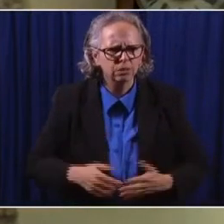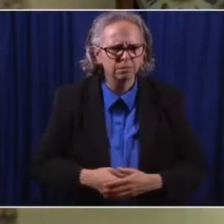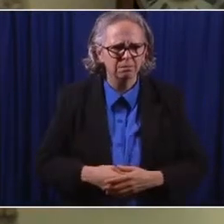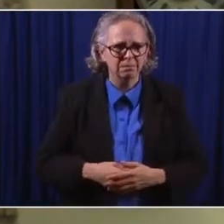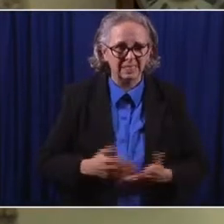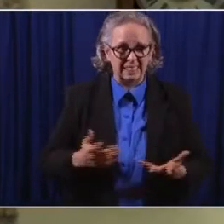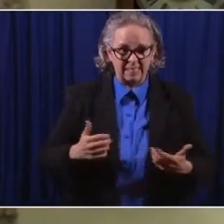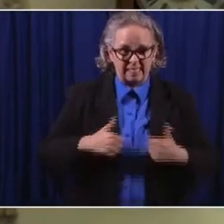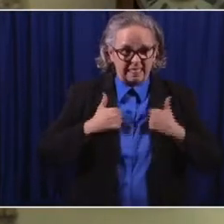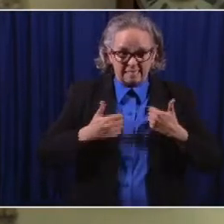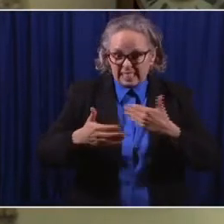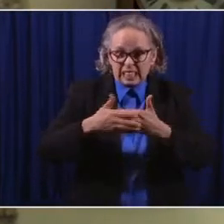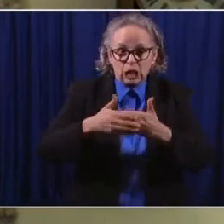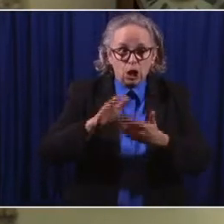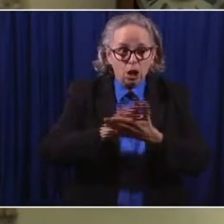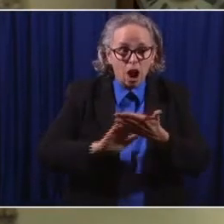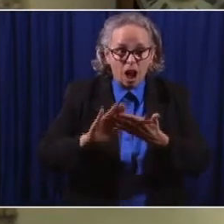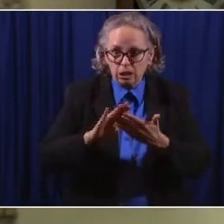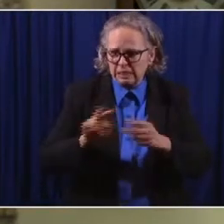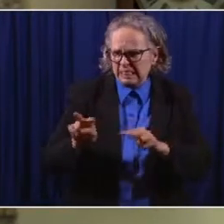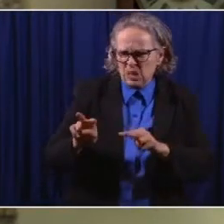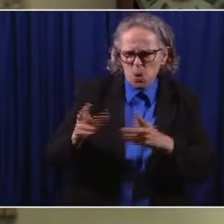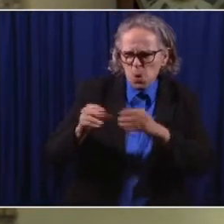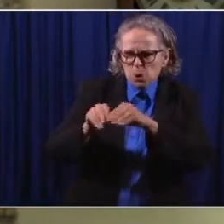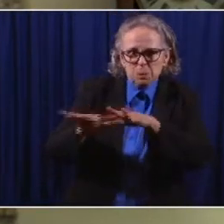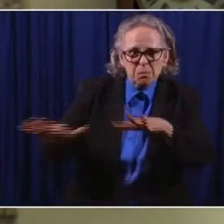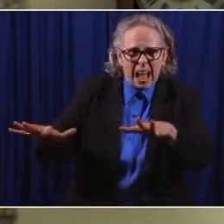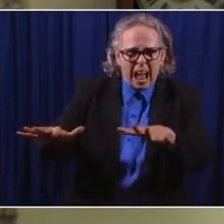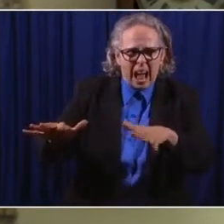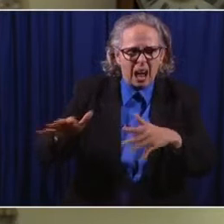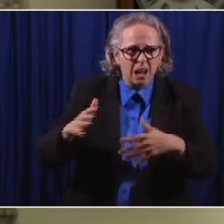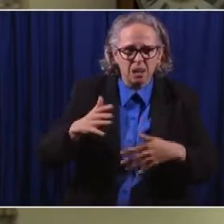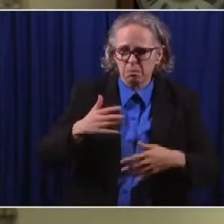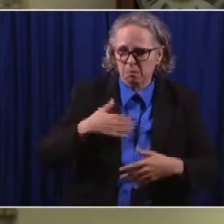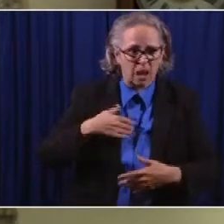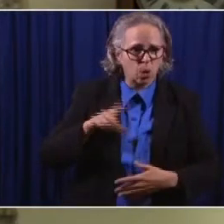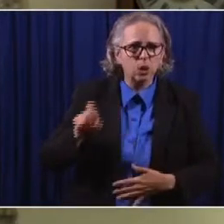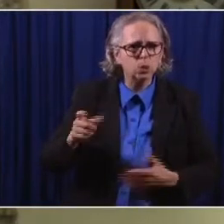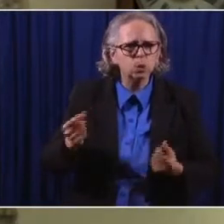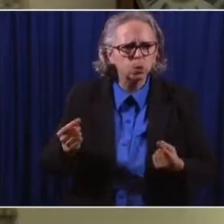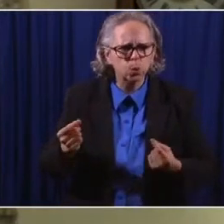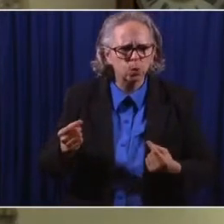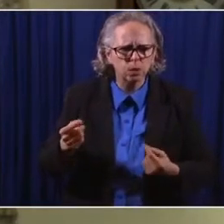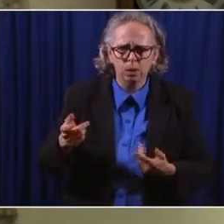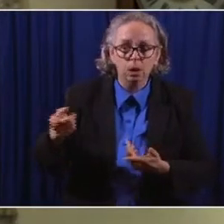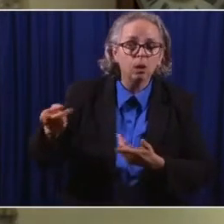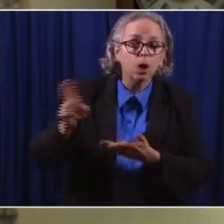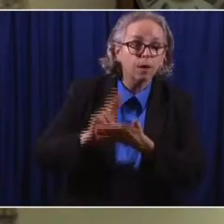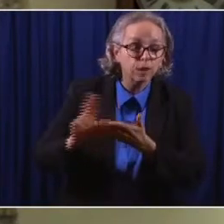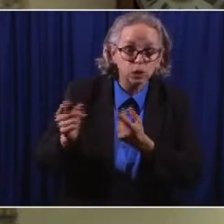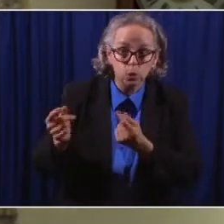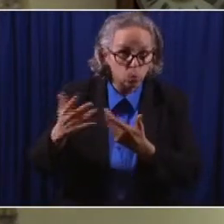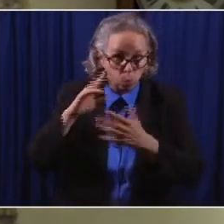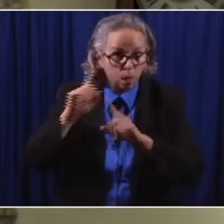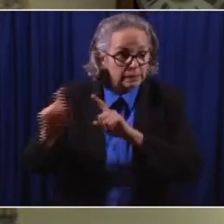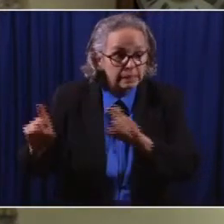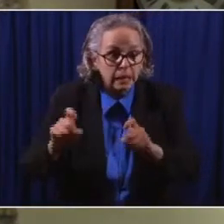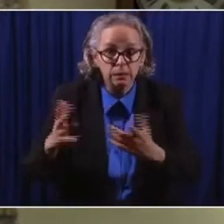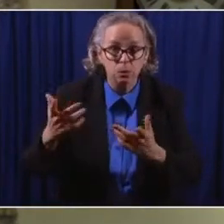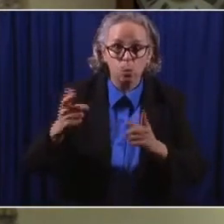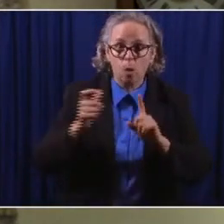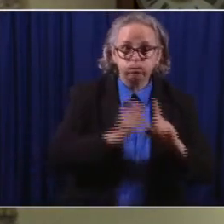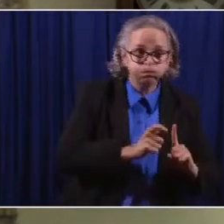would be focused on, is the university on this? Are they on top of it? Are they doing the testing? Are they doing the quarantining? Are they doing